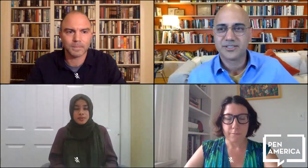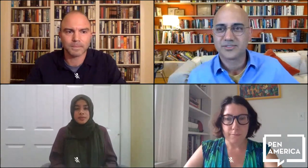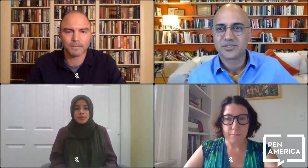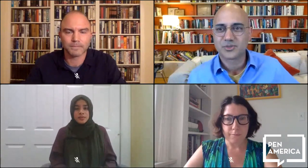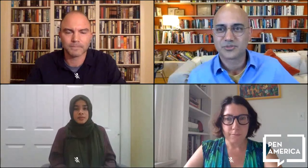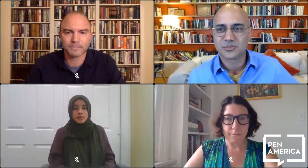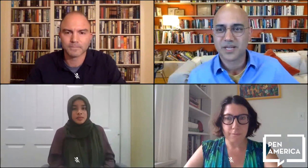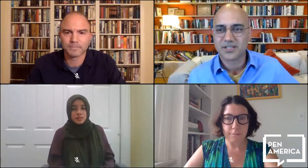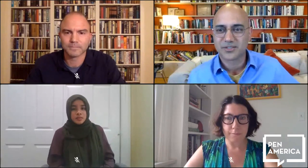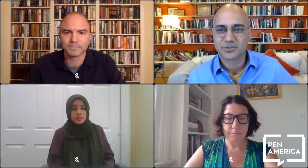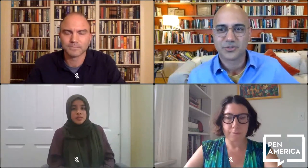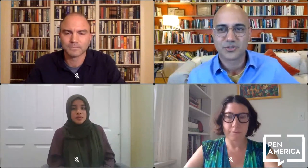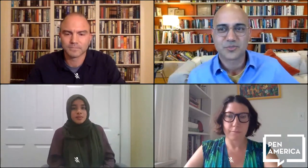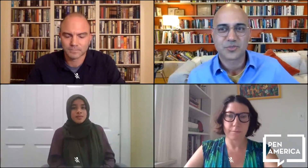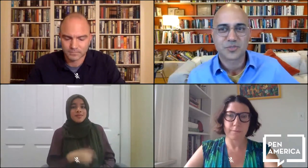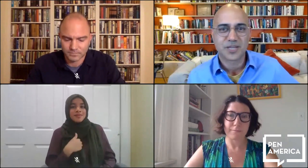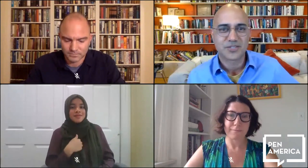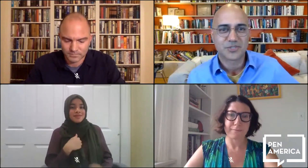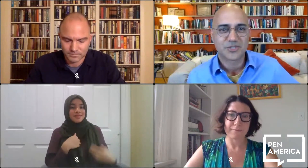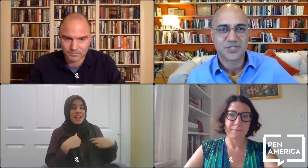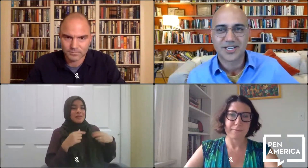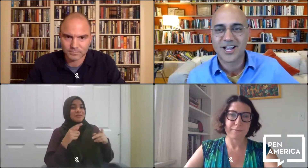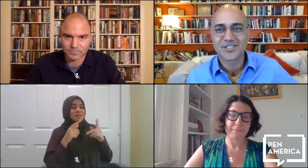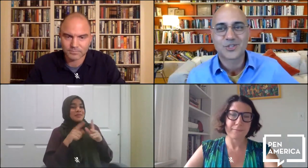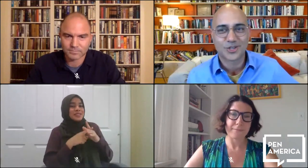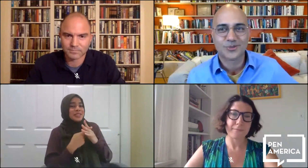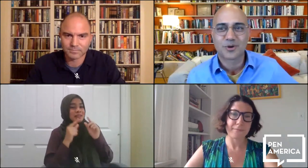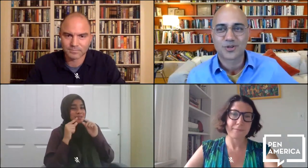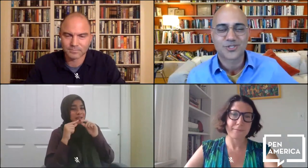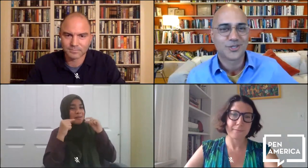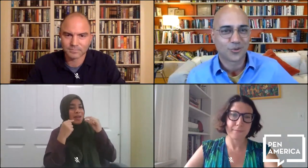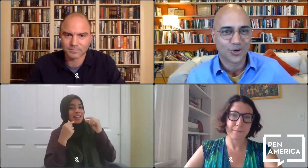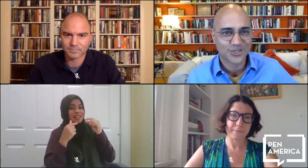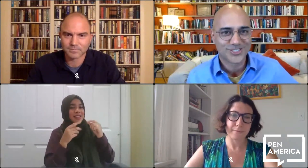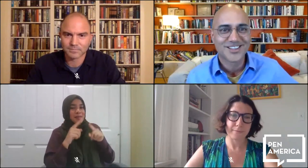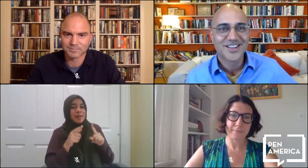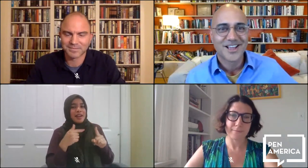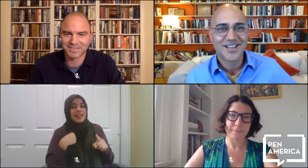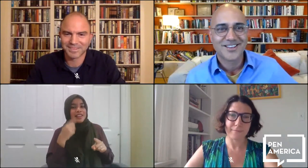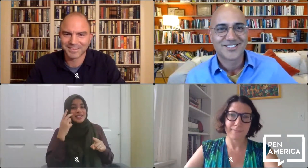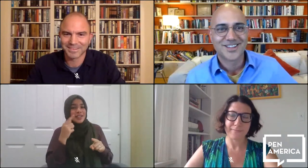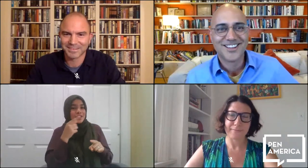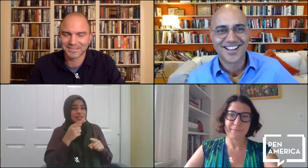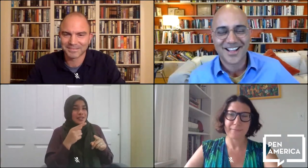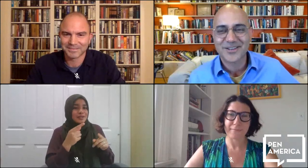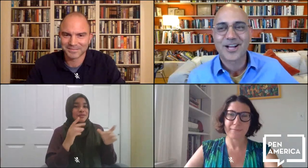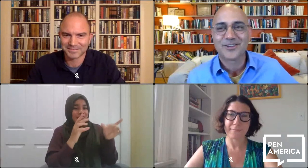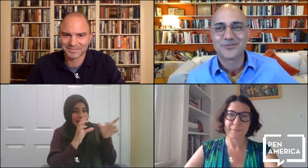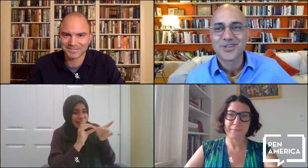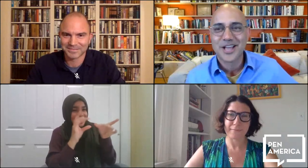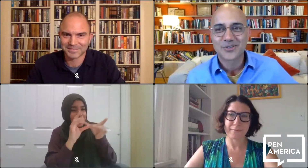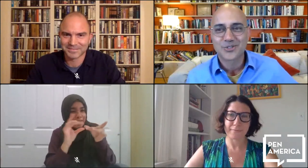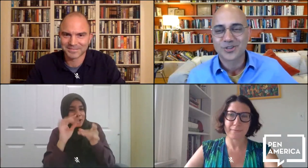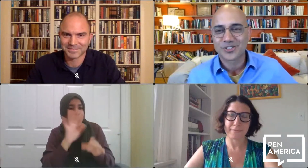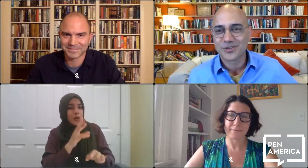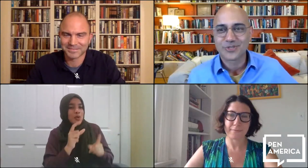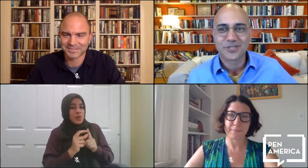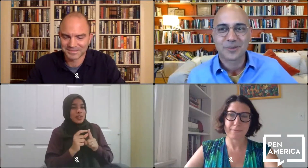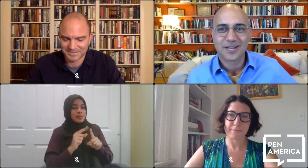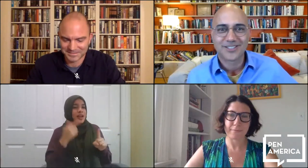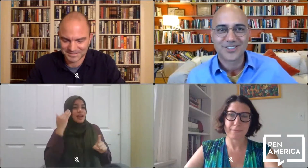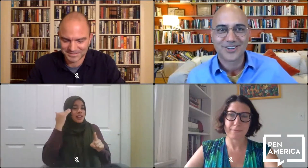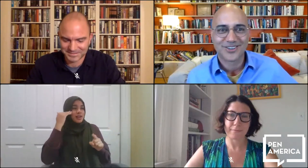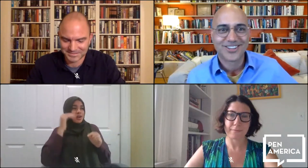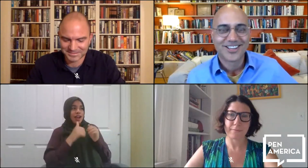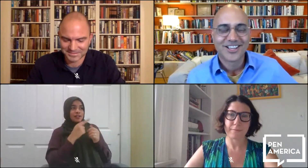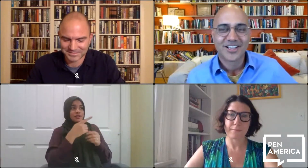laughing, sort of smiling through your response, it was just I saw you parsing your words, and I know how strongly you feel about